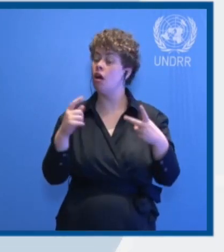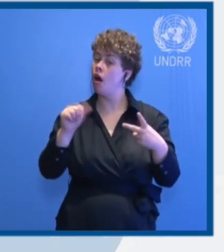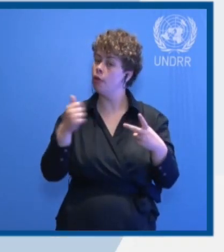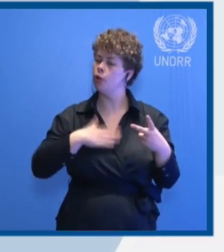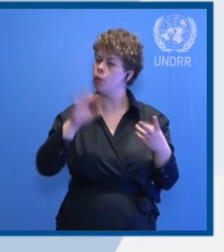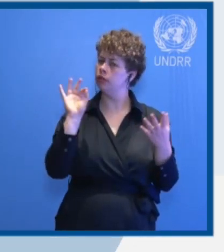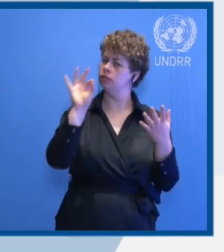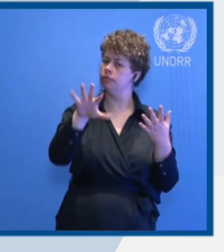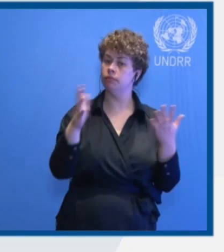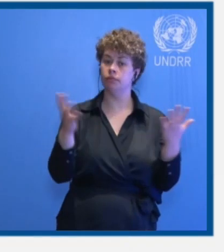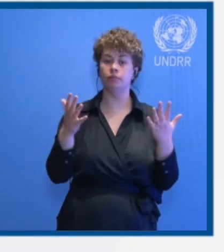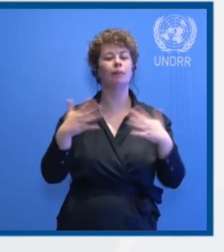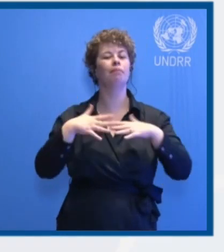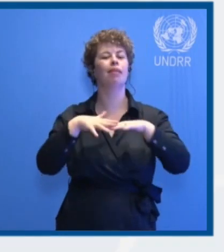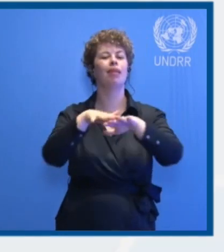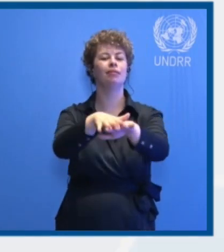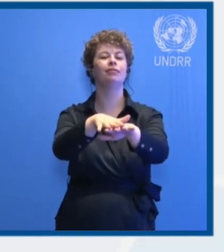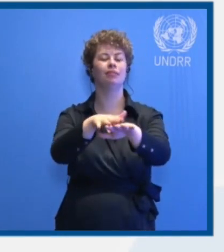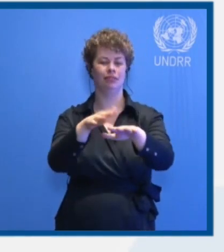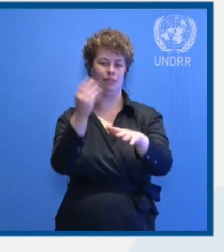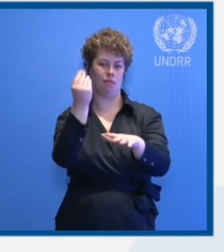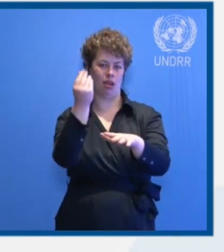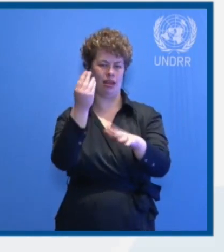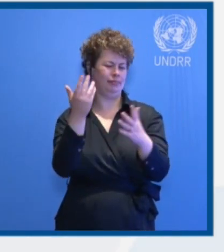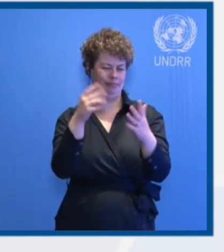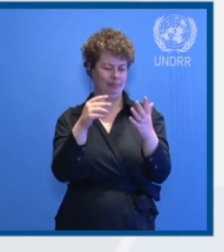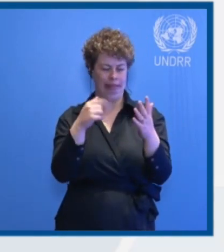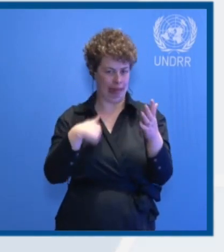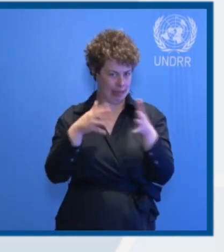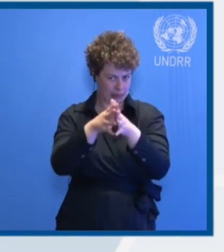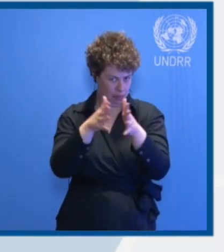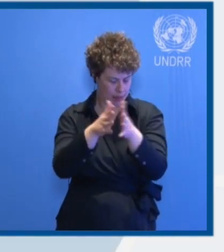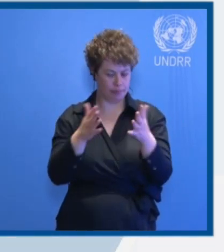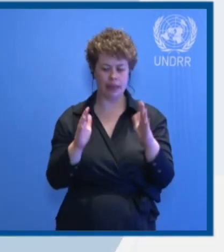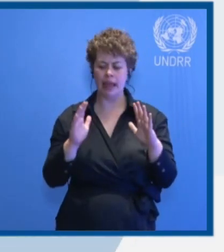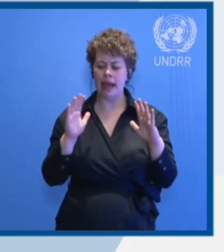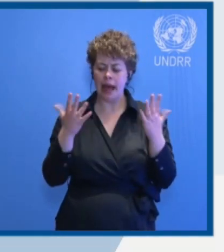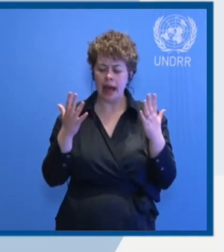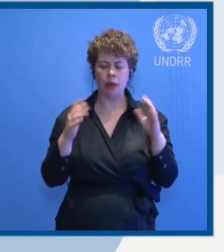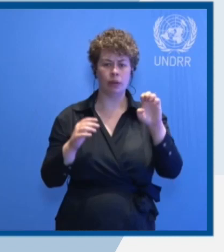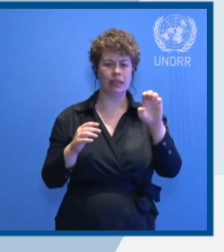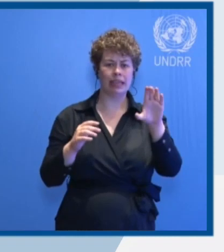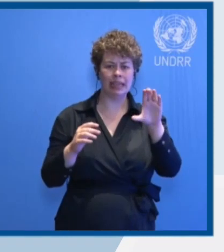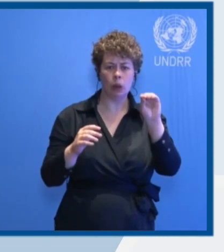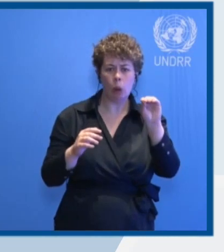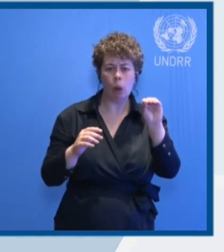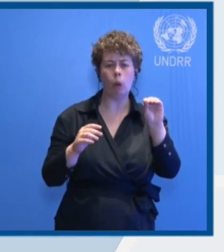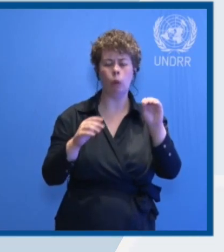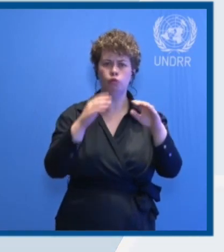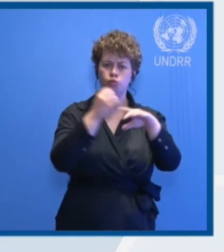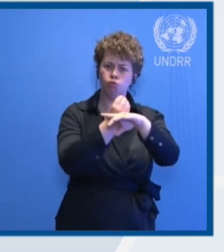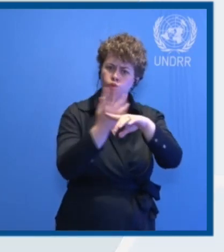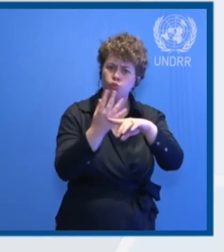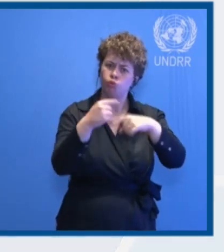finance. I'm not exactly sure how it would work in the context of eco-DRR investment, but I do know that